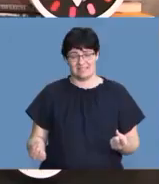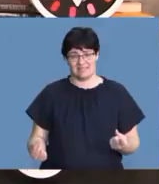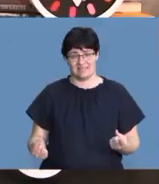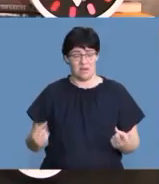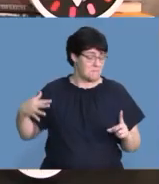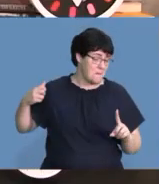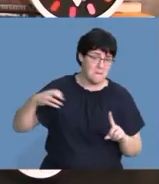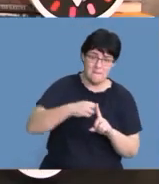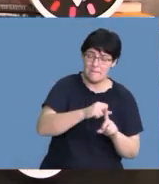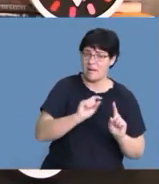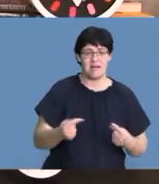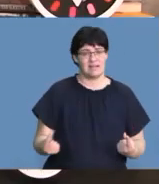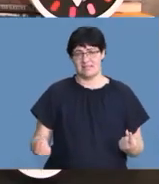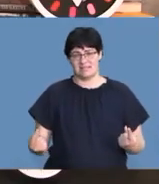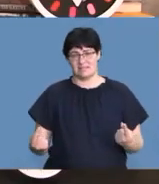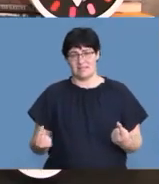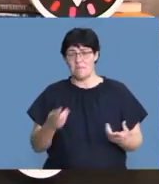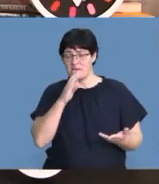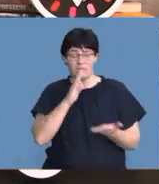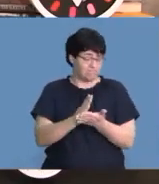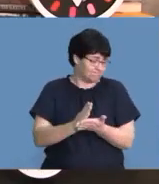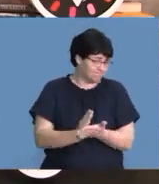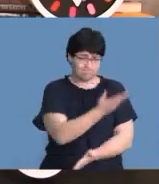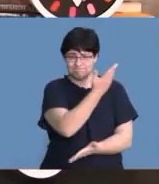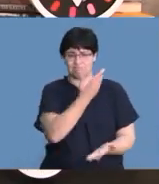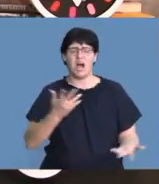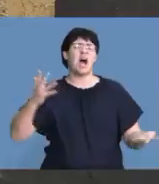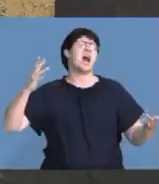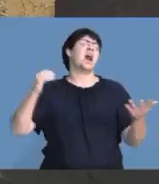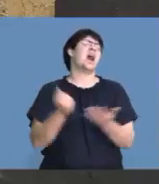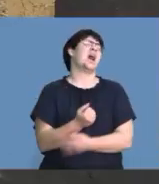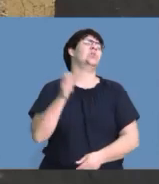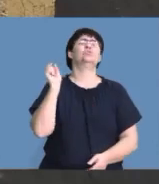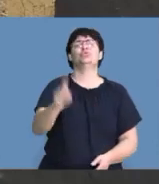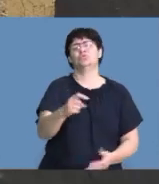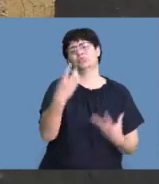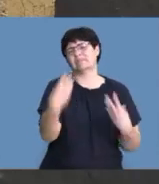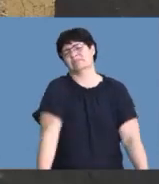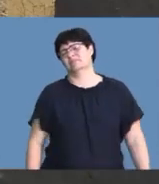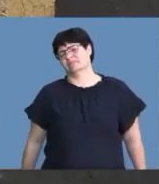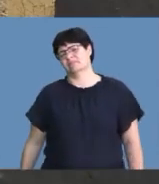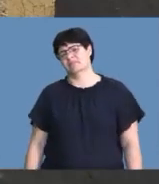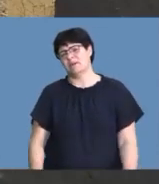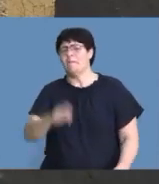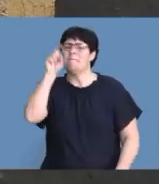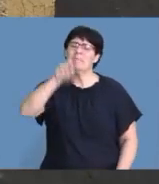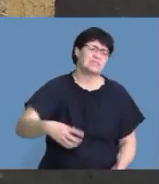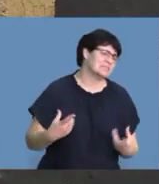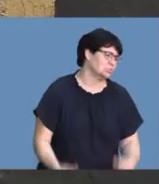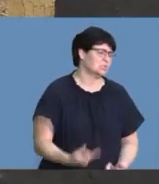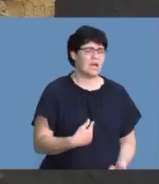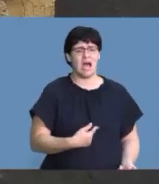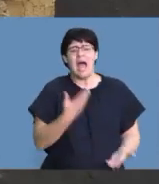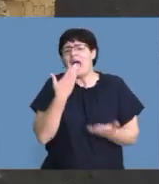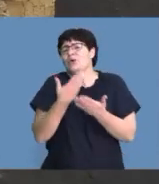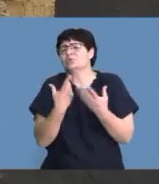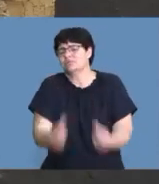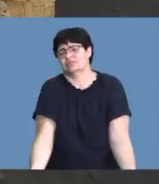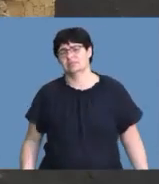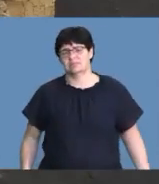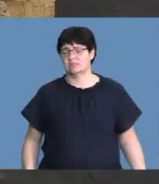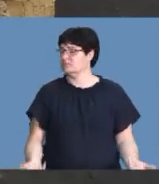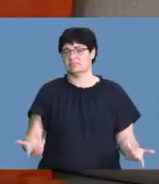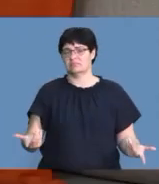cannot make up for lost time. Yeah. It's just, it's gone. You can't say, oh, I should have, I could have. Have you ever felt that way? I should have, I could